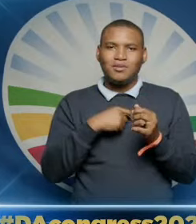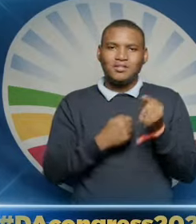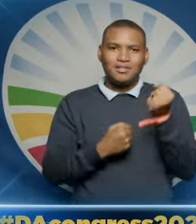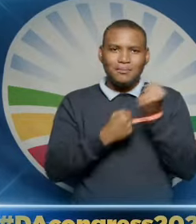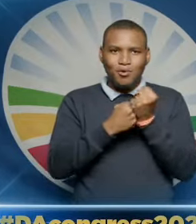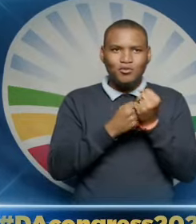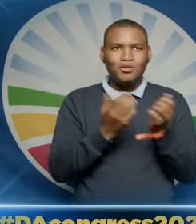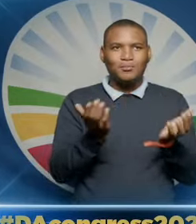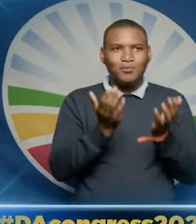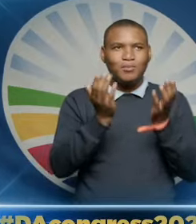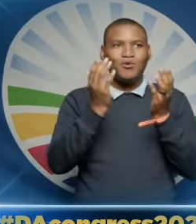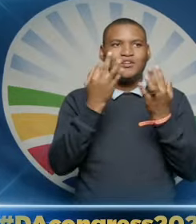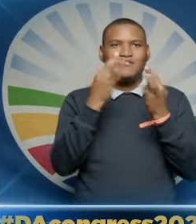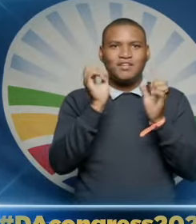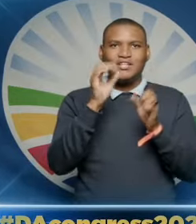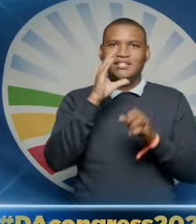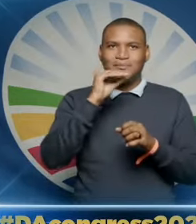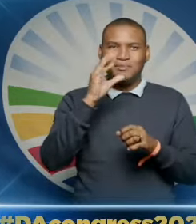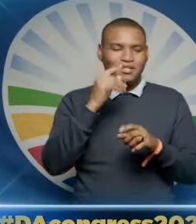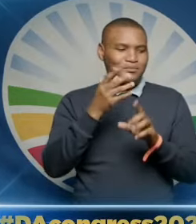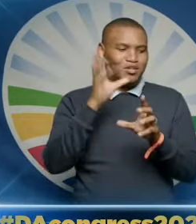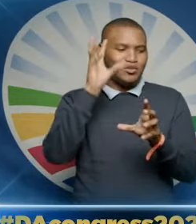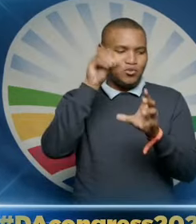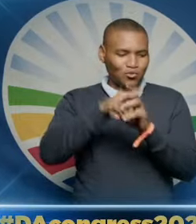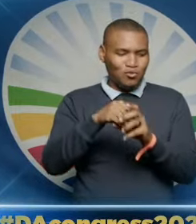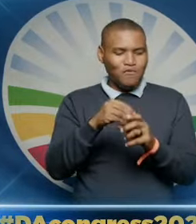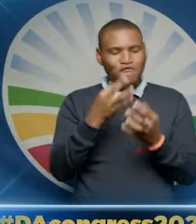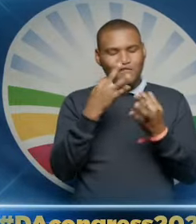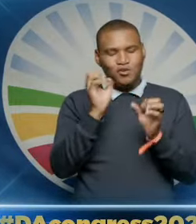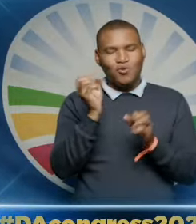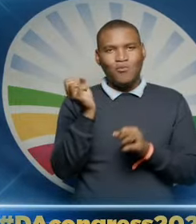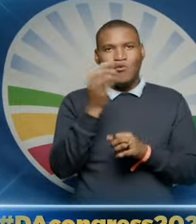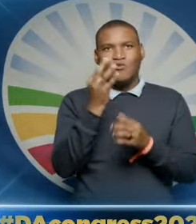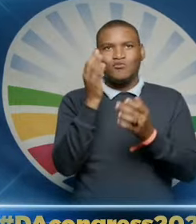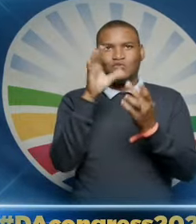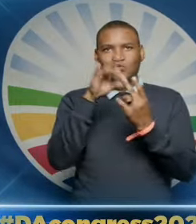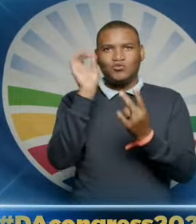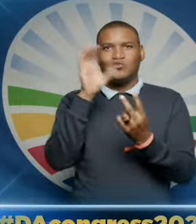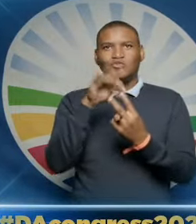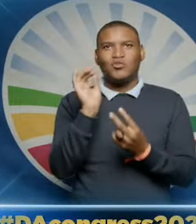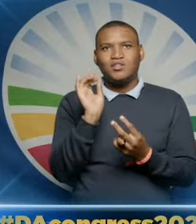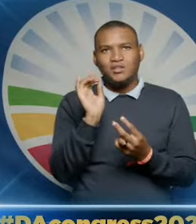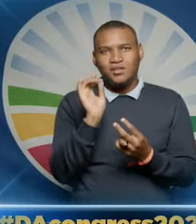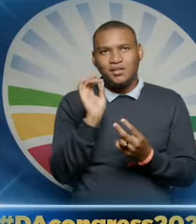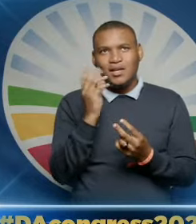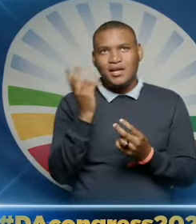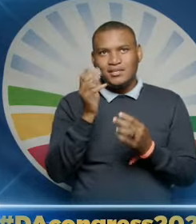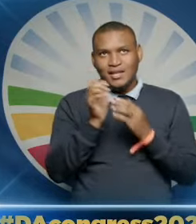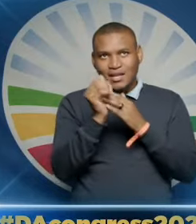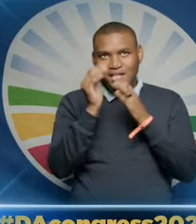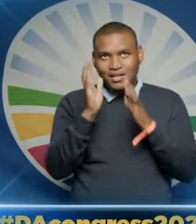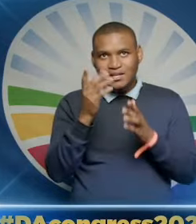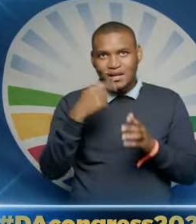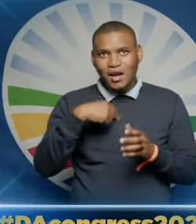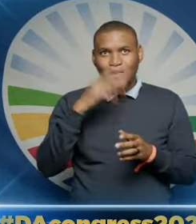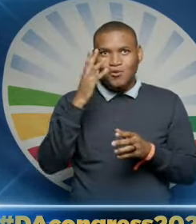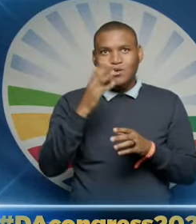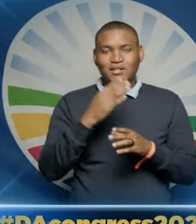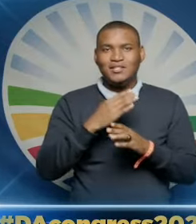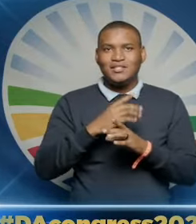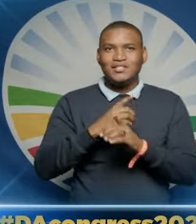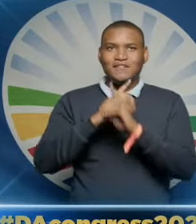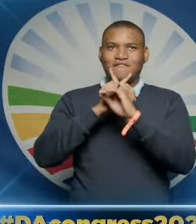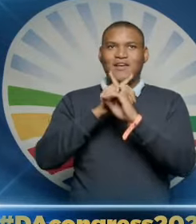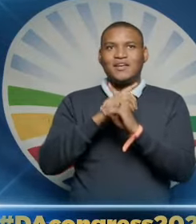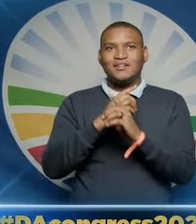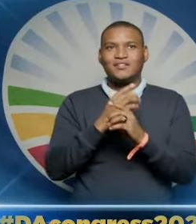speech, including the right to freedom of choice. As a leader, I will defend the rights of